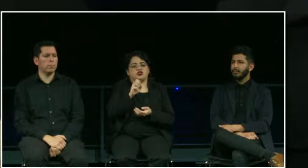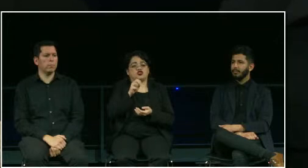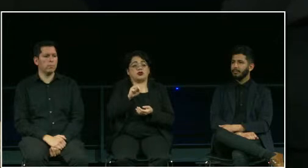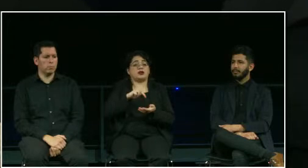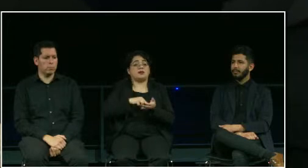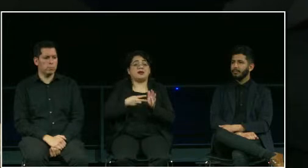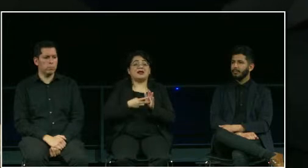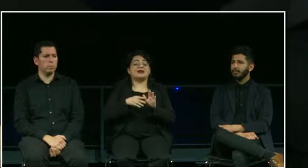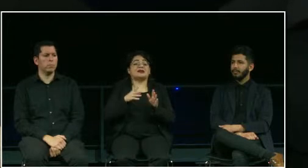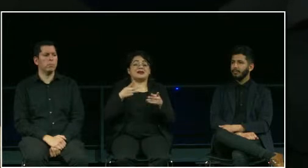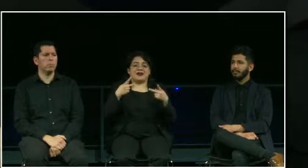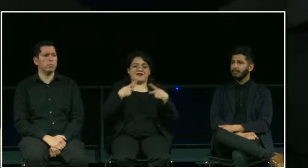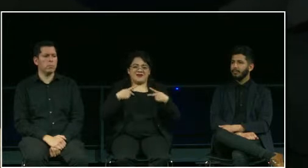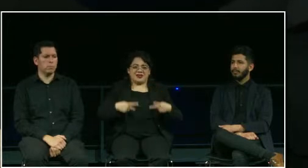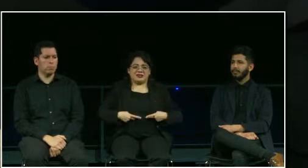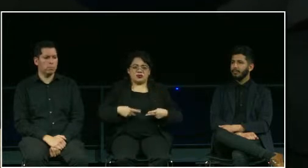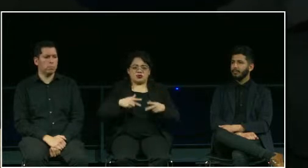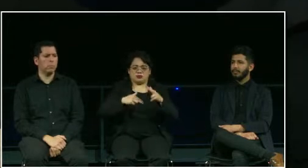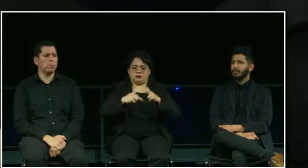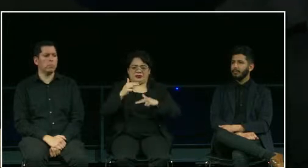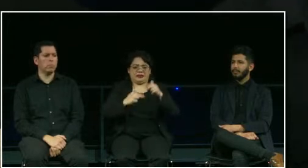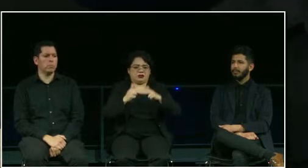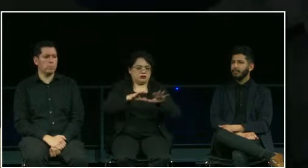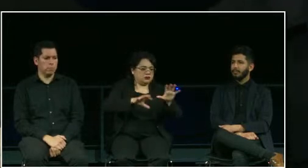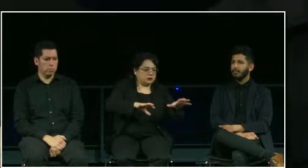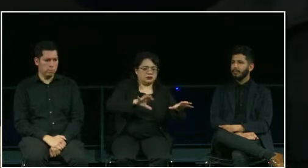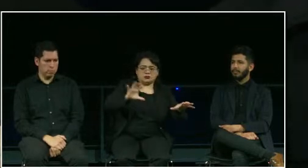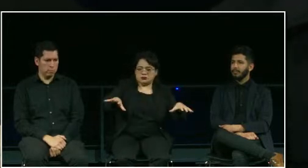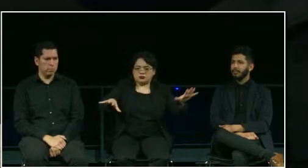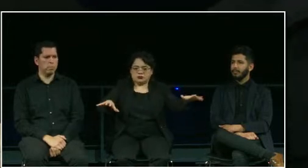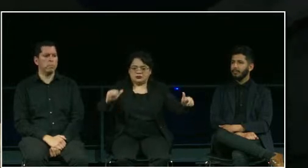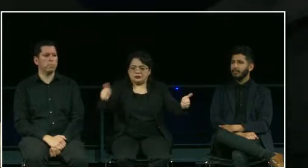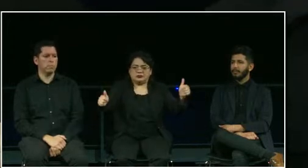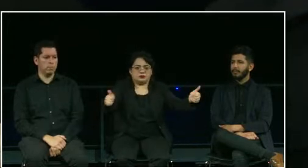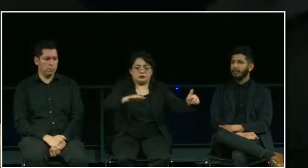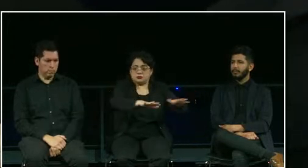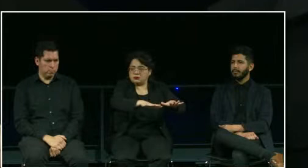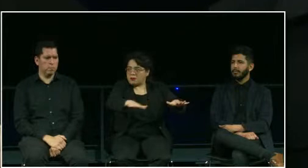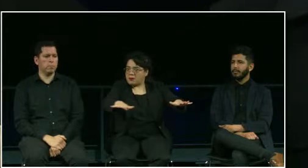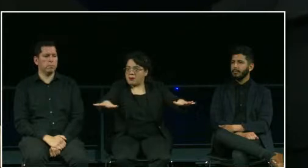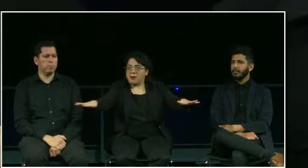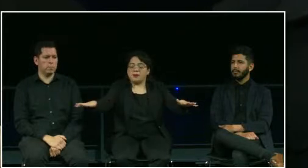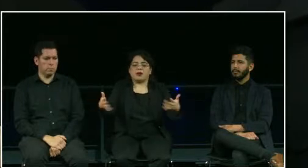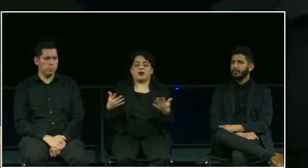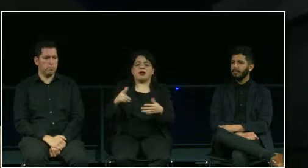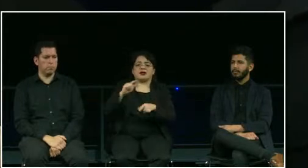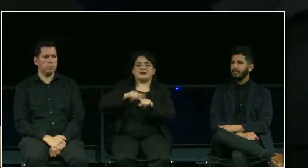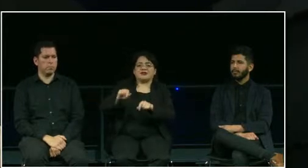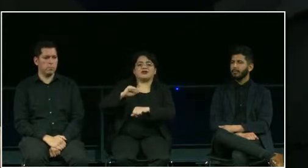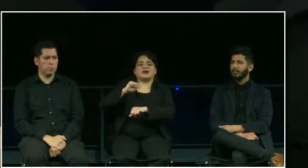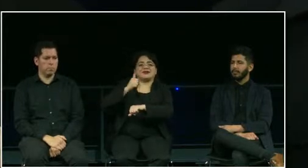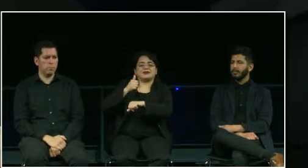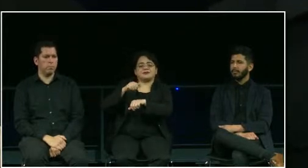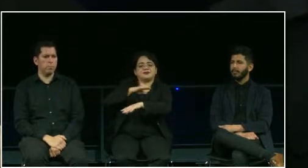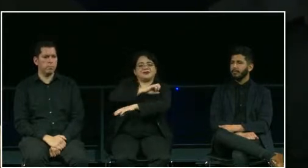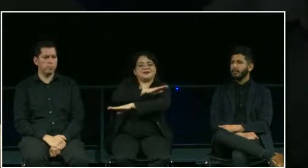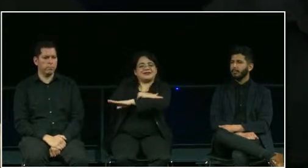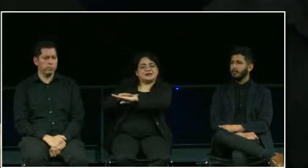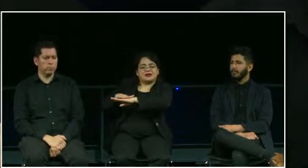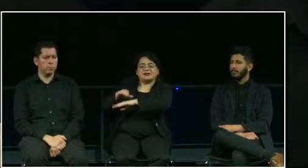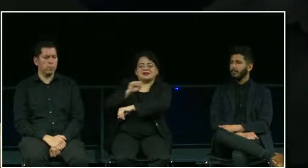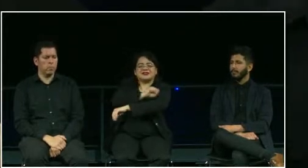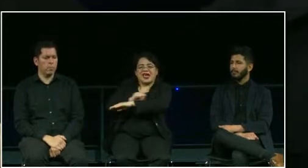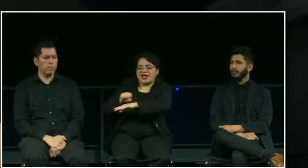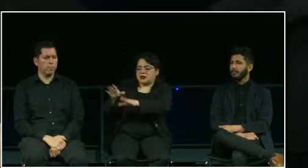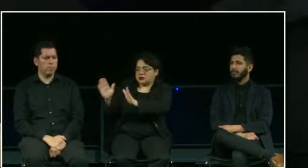physical fabrication moments where you're making props, you're making puppets, you're making sets. The entire team, we had just